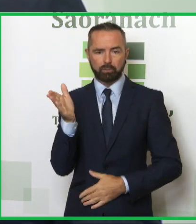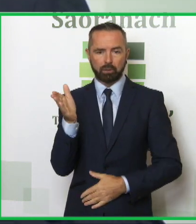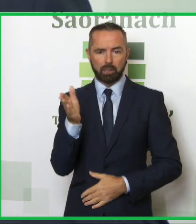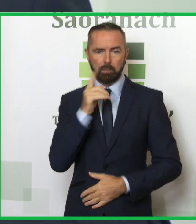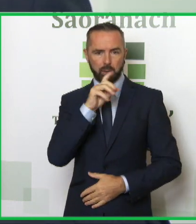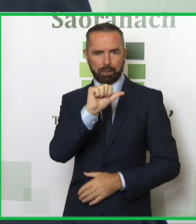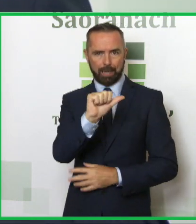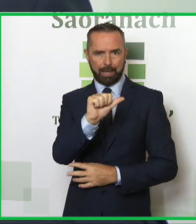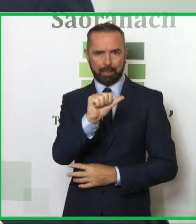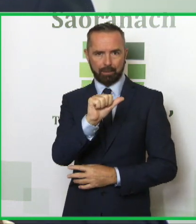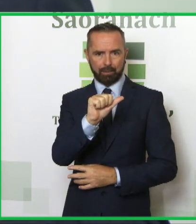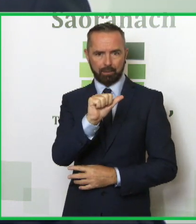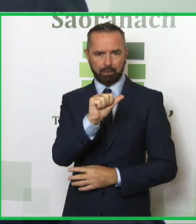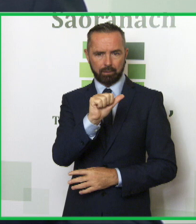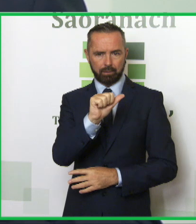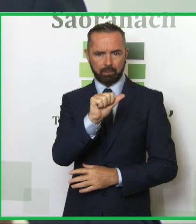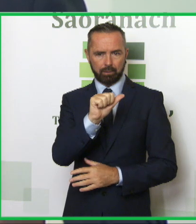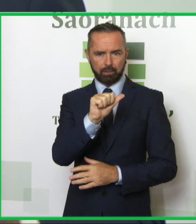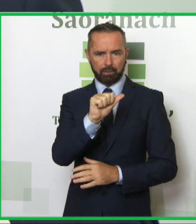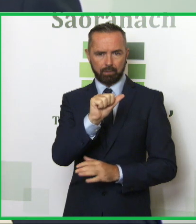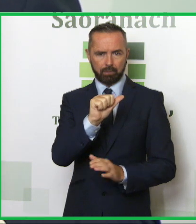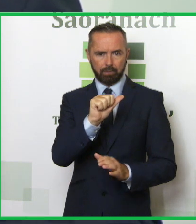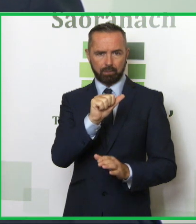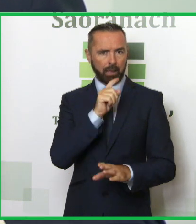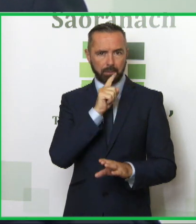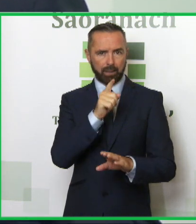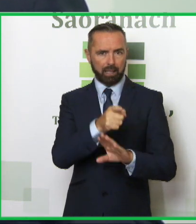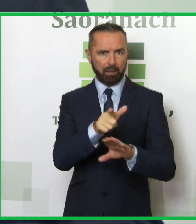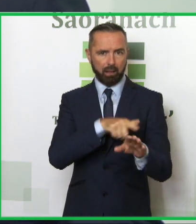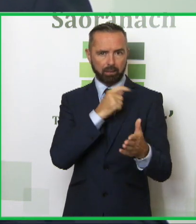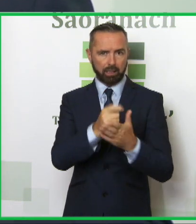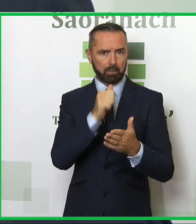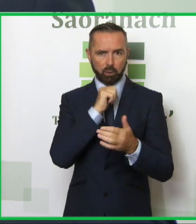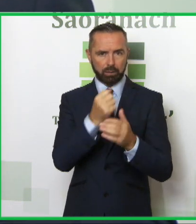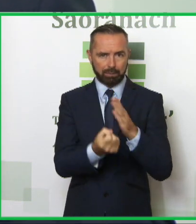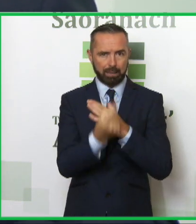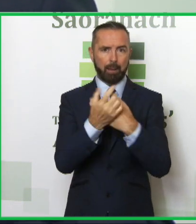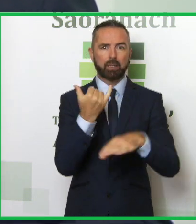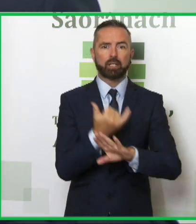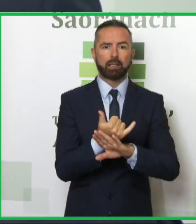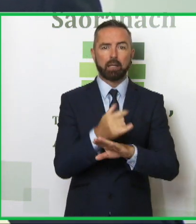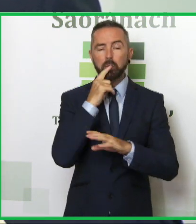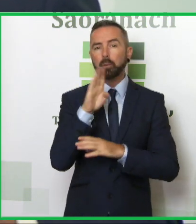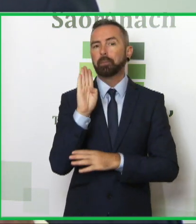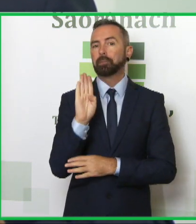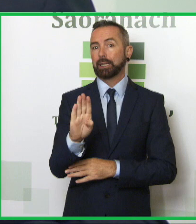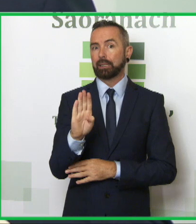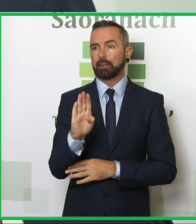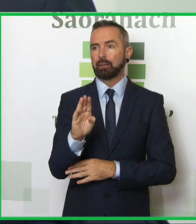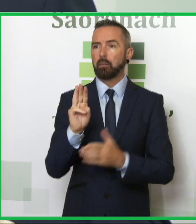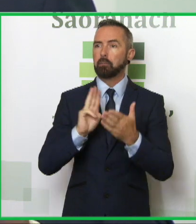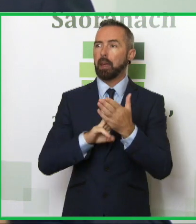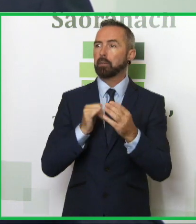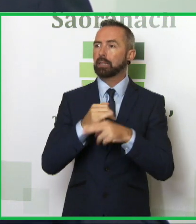A, that's been in the pipeline for a number of years now and still hasn't happened. But more importantly, B, the members of the room